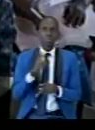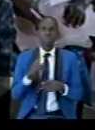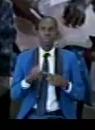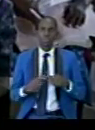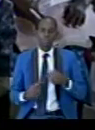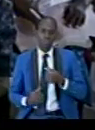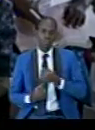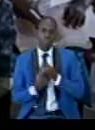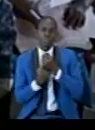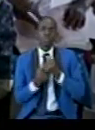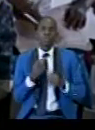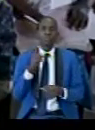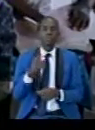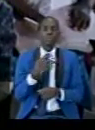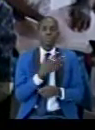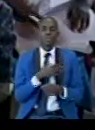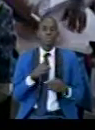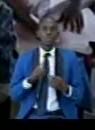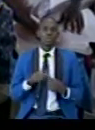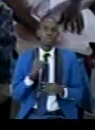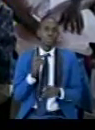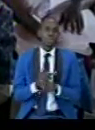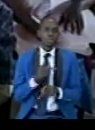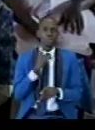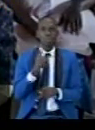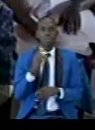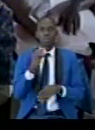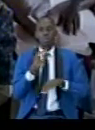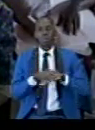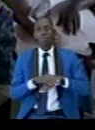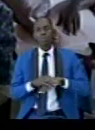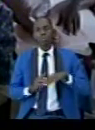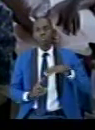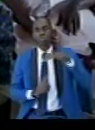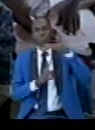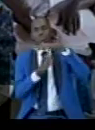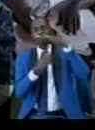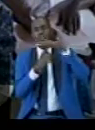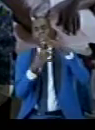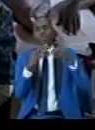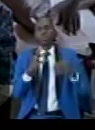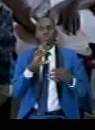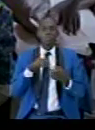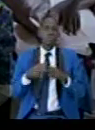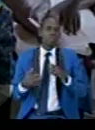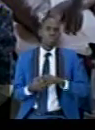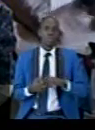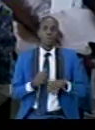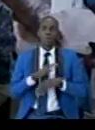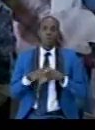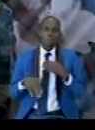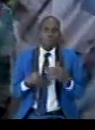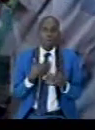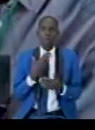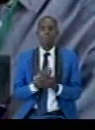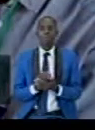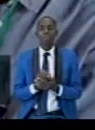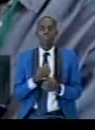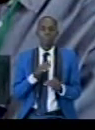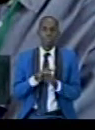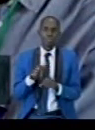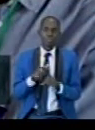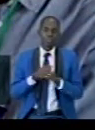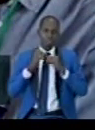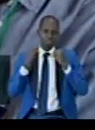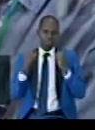you, and to keep you on top of the mountain, all sustaining strength. And then